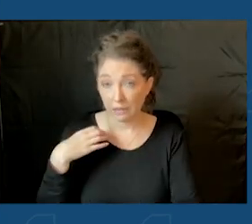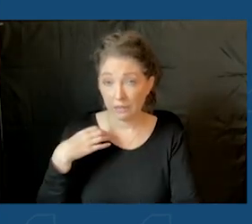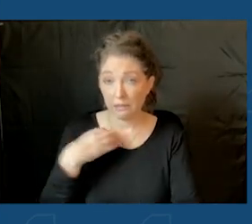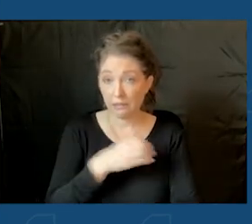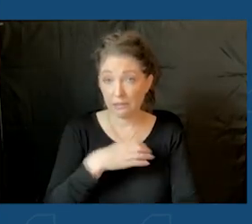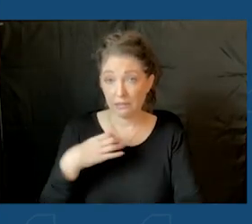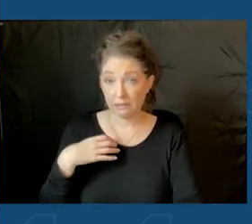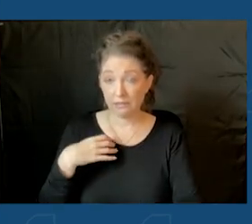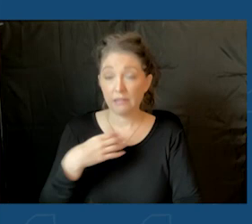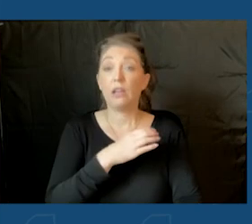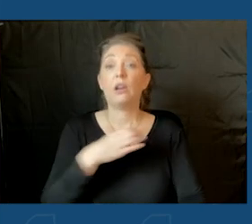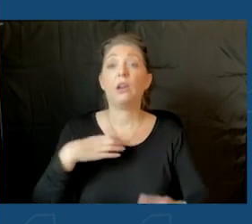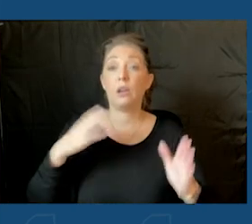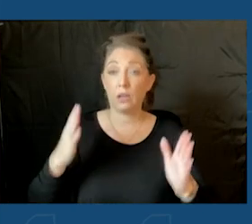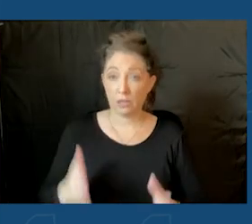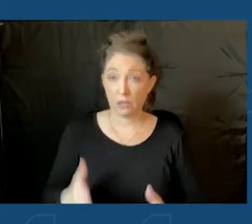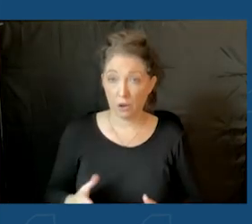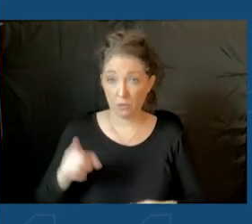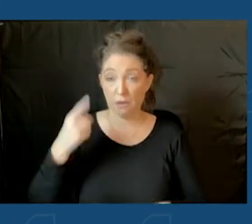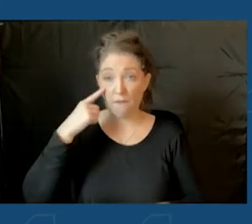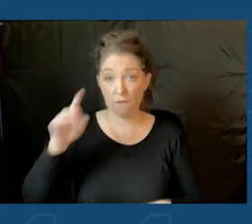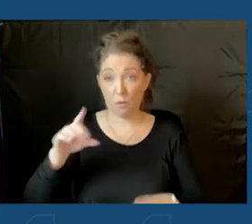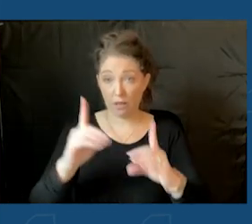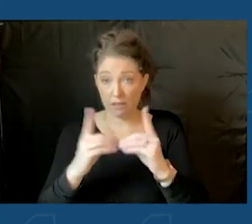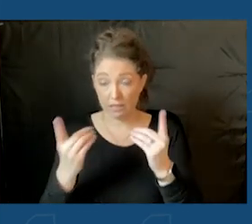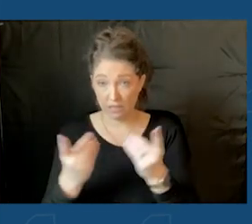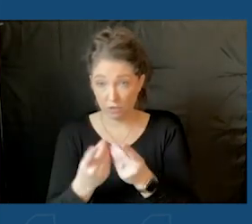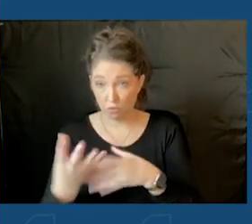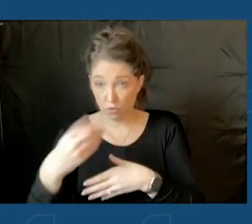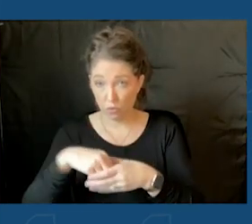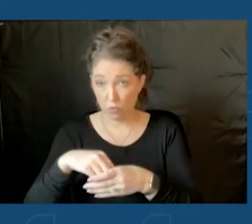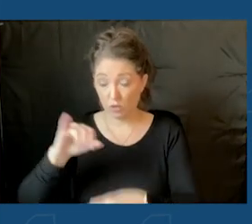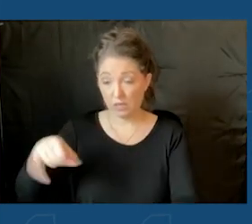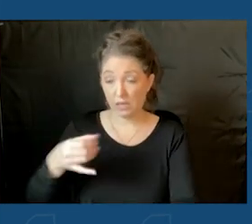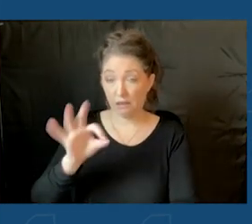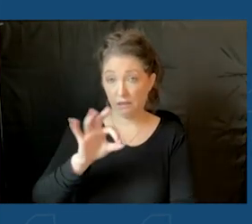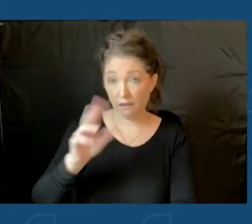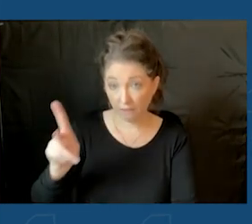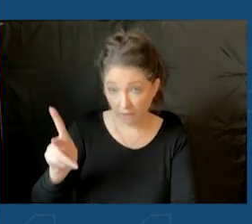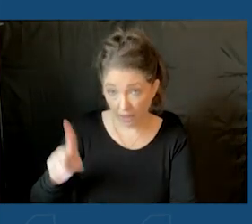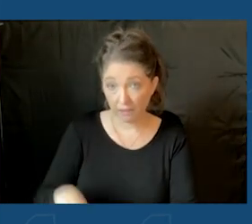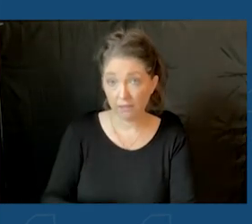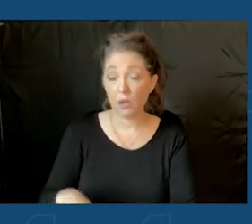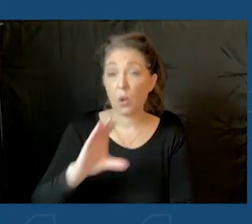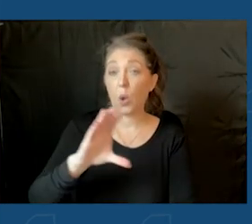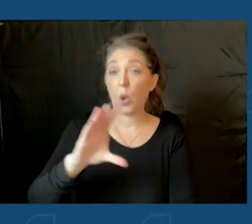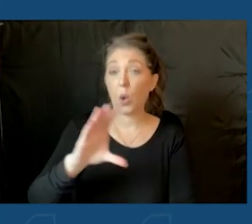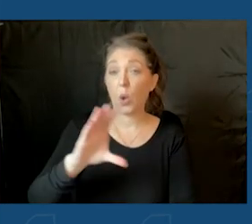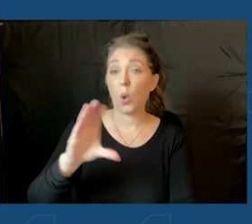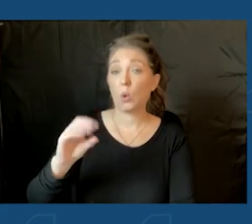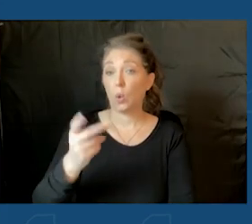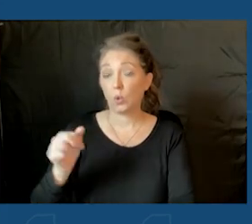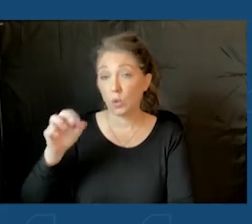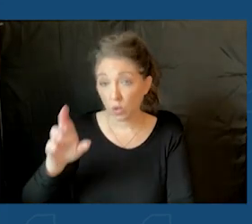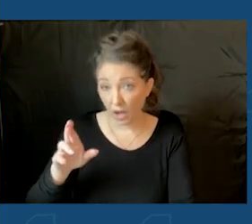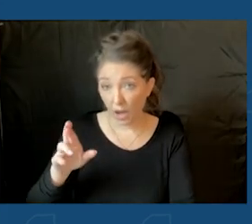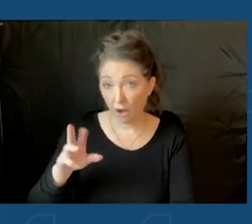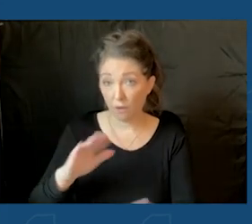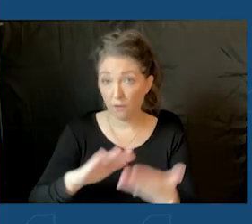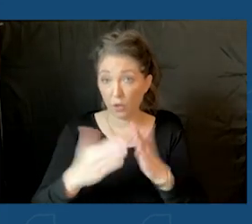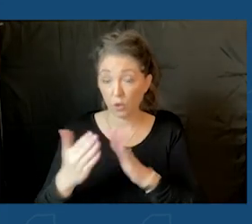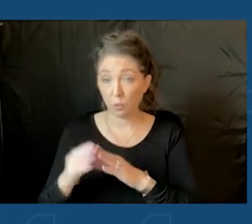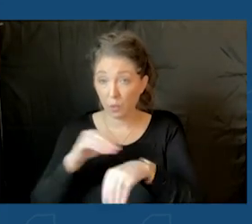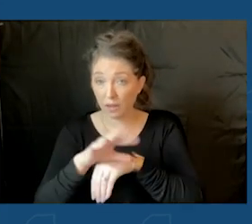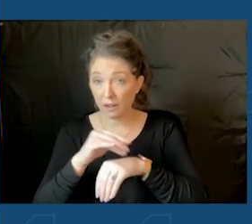the district that encompasses JFK, co-chair of our community advisory panel, a true